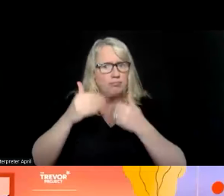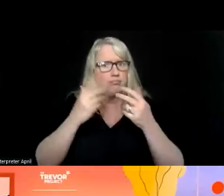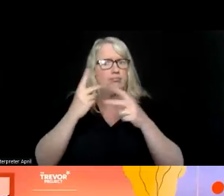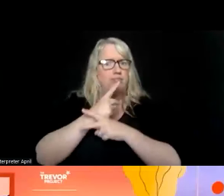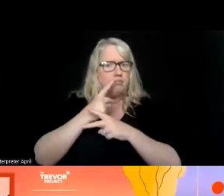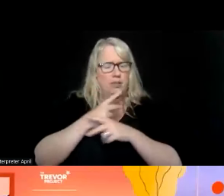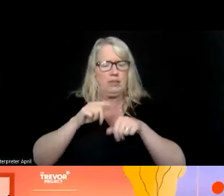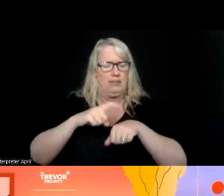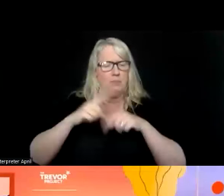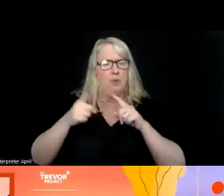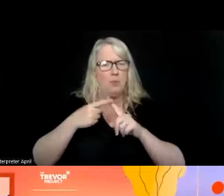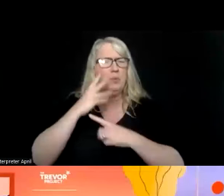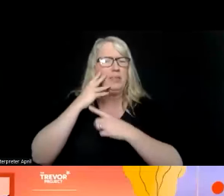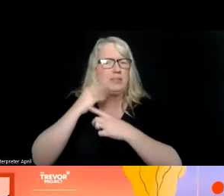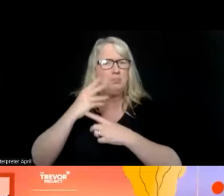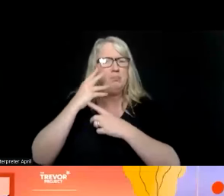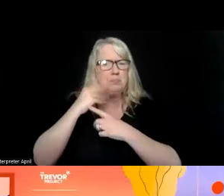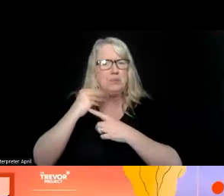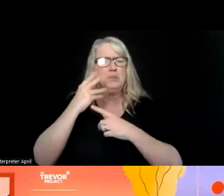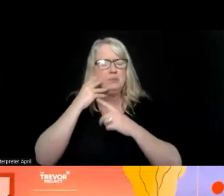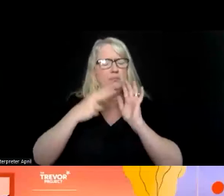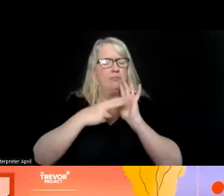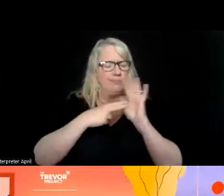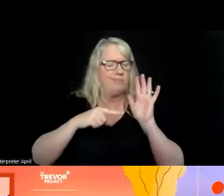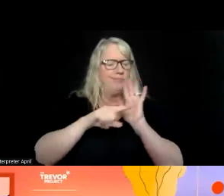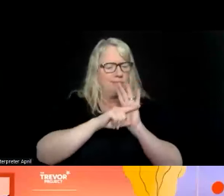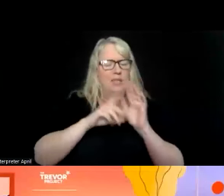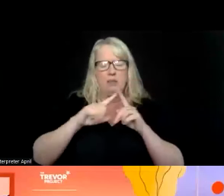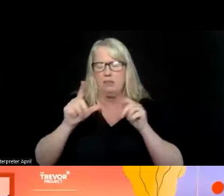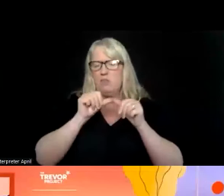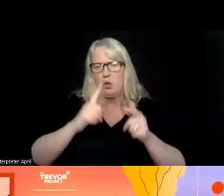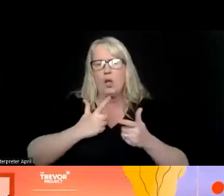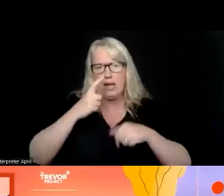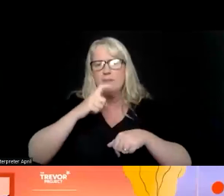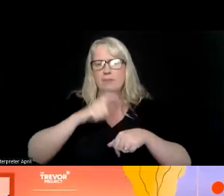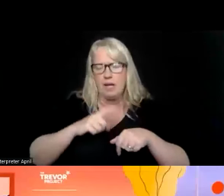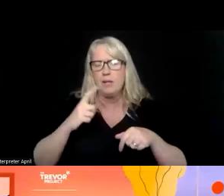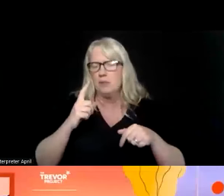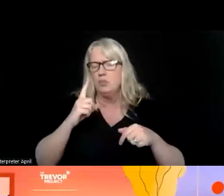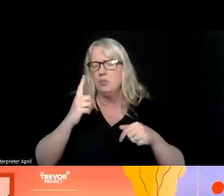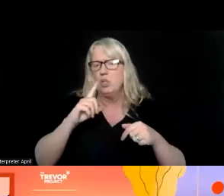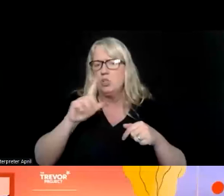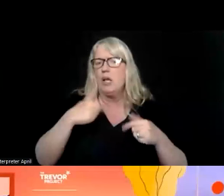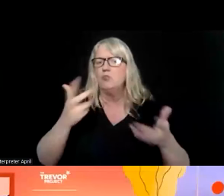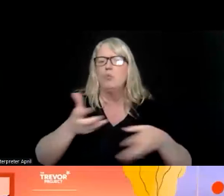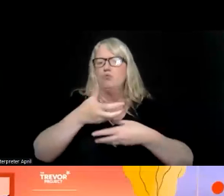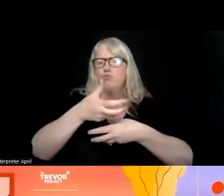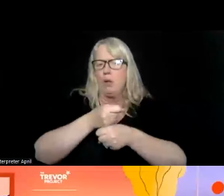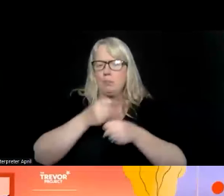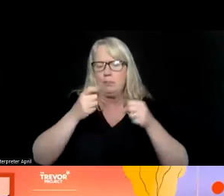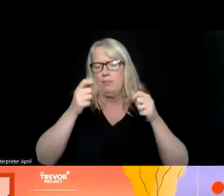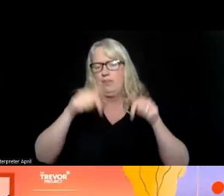have experienced this type of stigma and discrimination across our lifetimes. So I just want to kind of wrap up the conversation